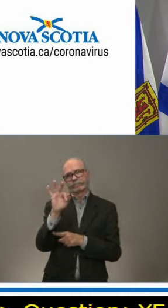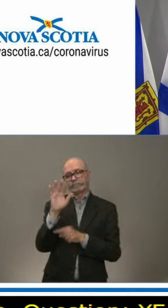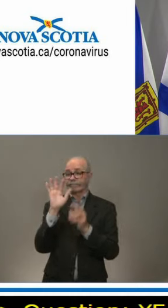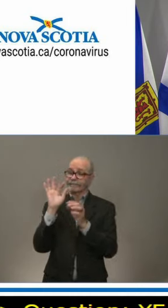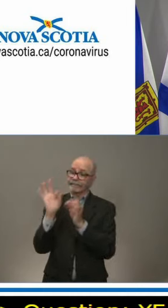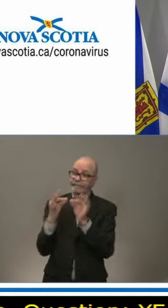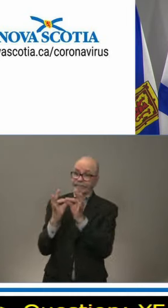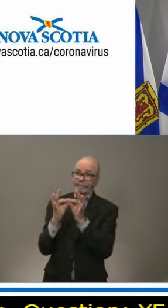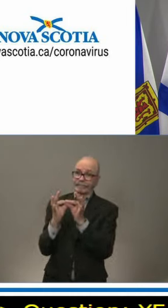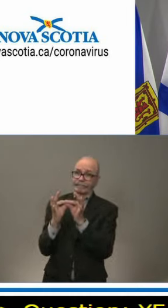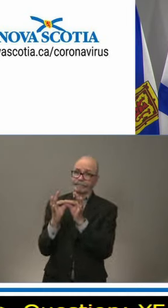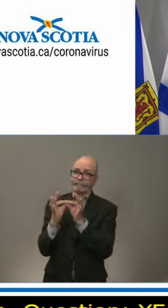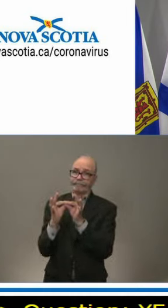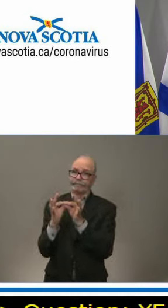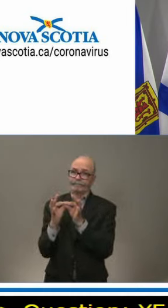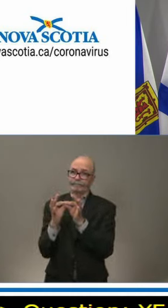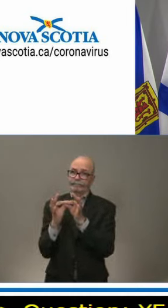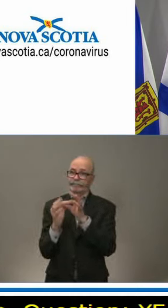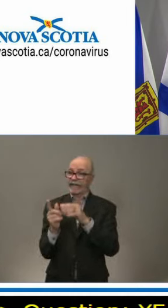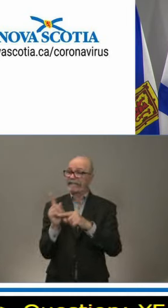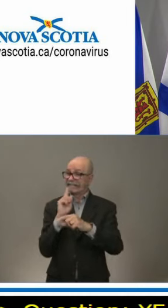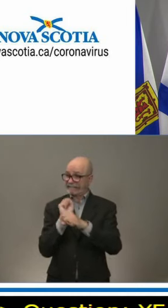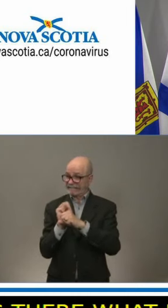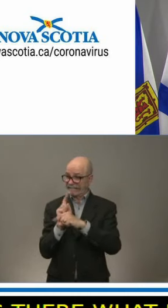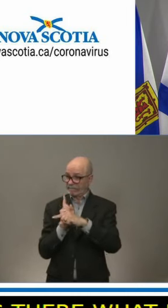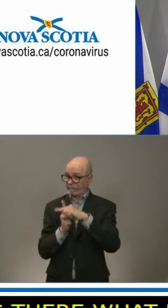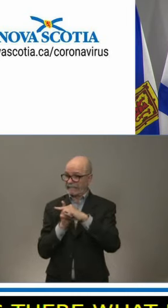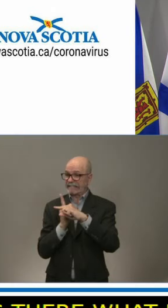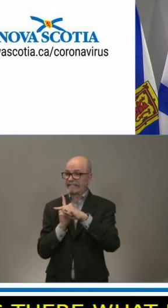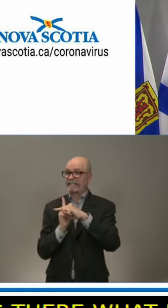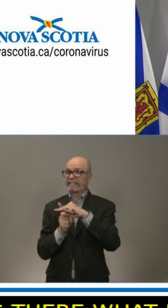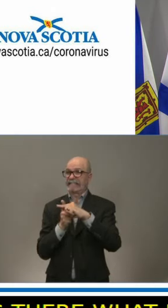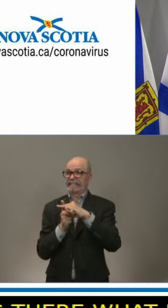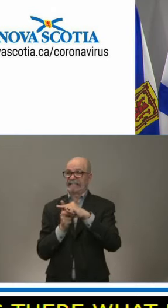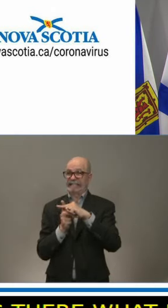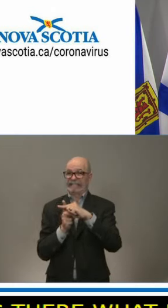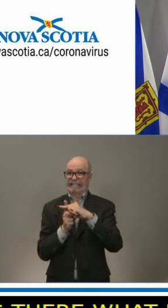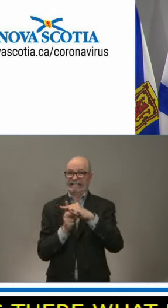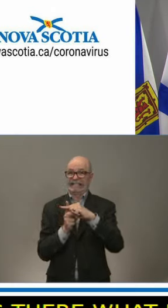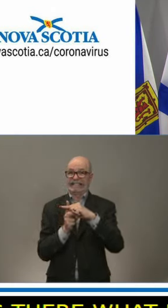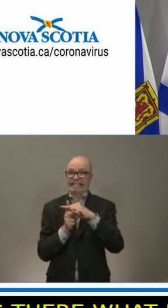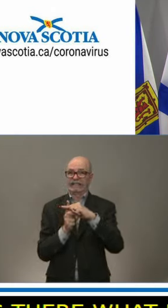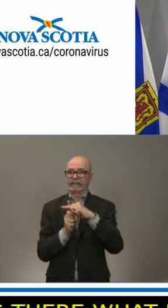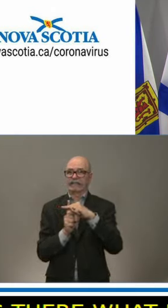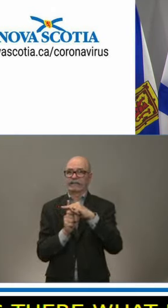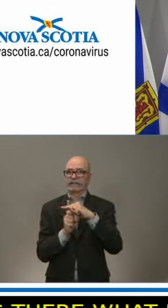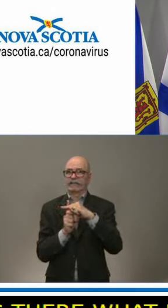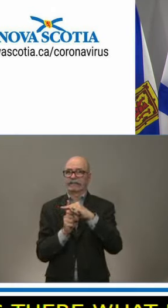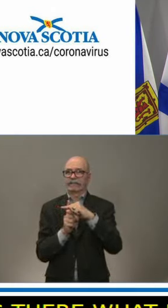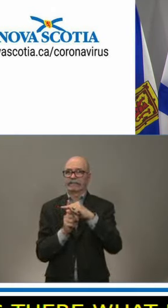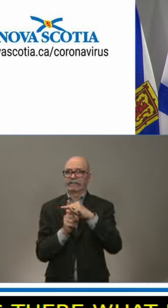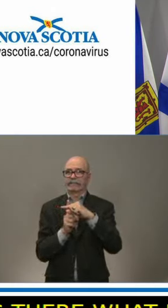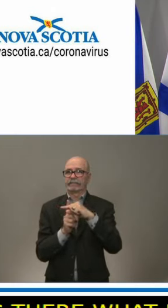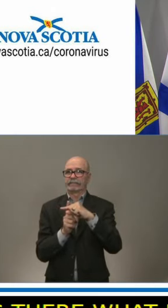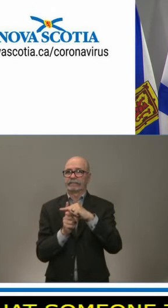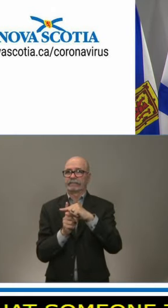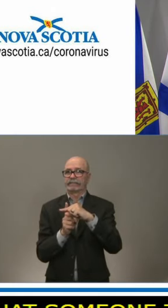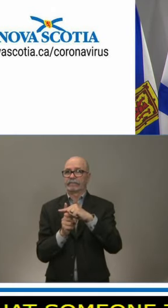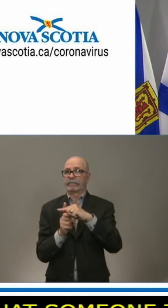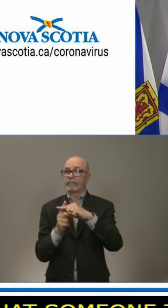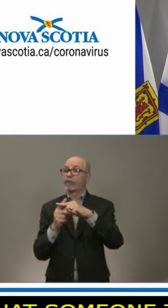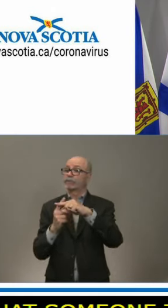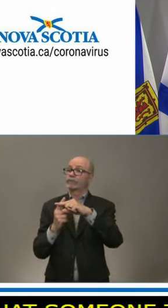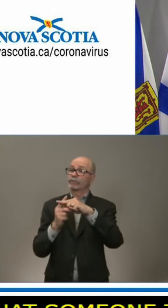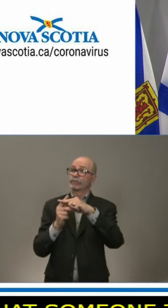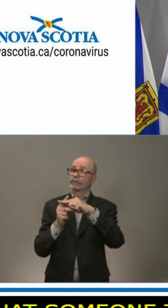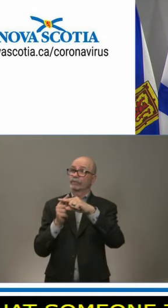guess what's the protocol in terms of people who are in close contact with that person? How